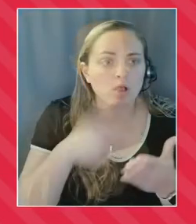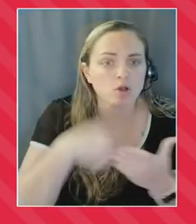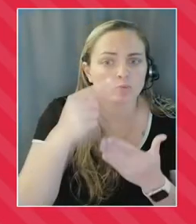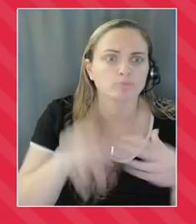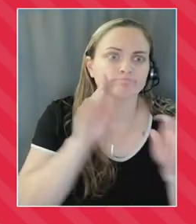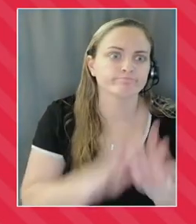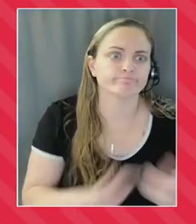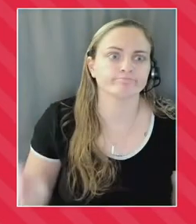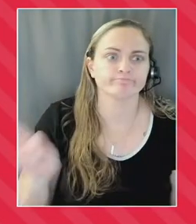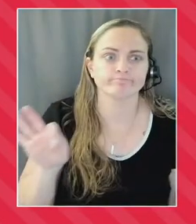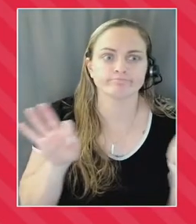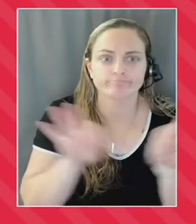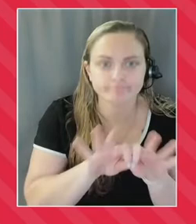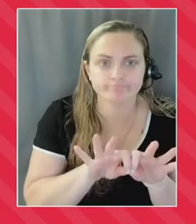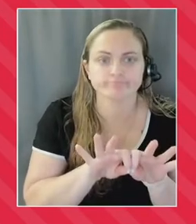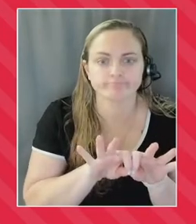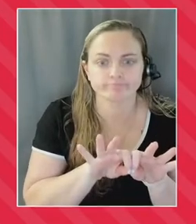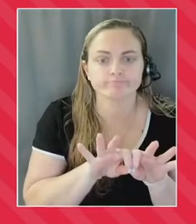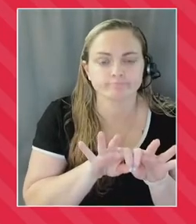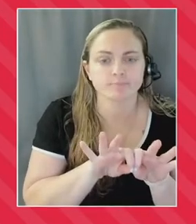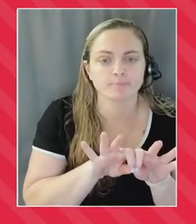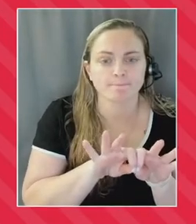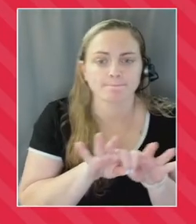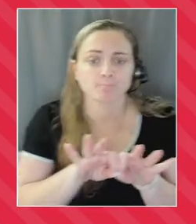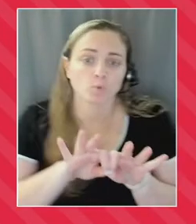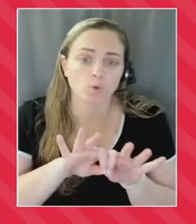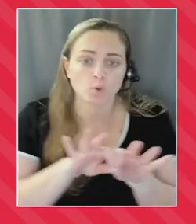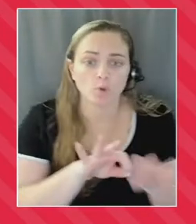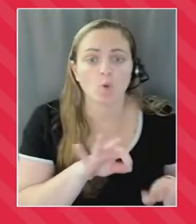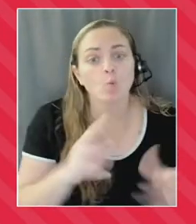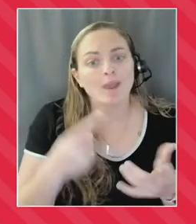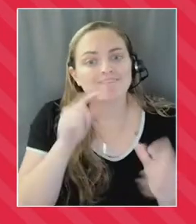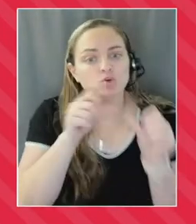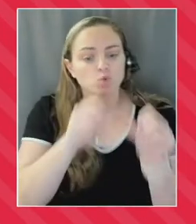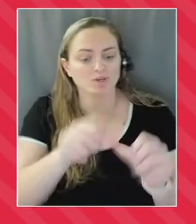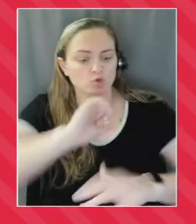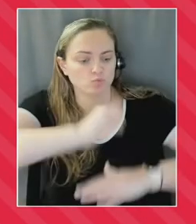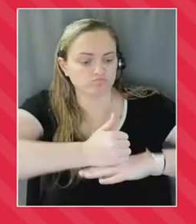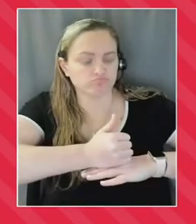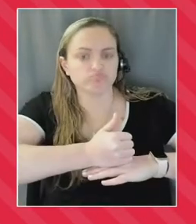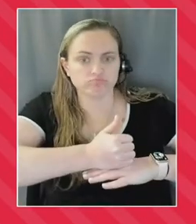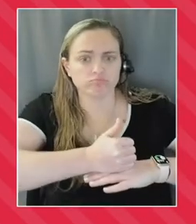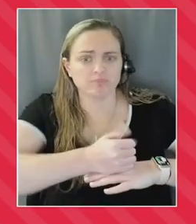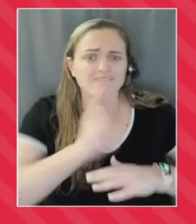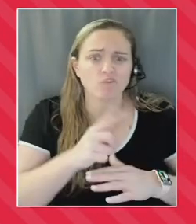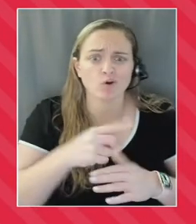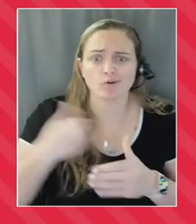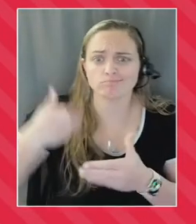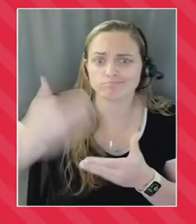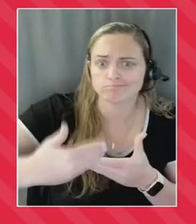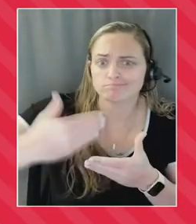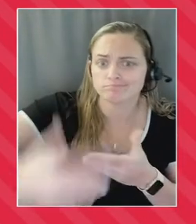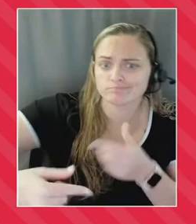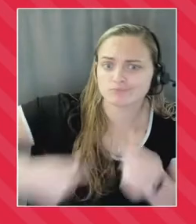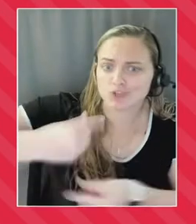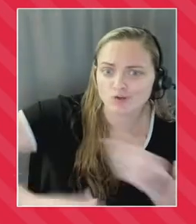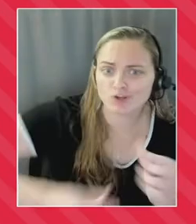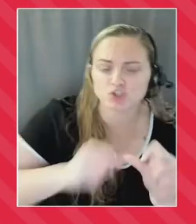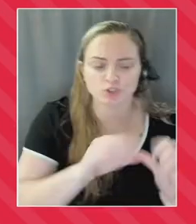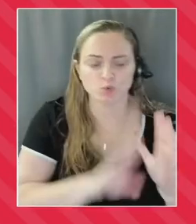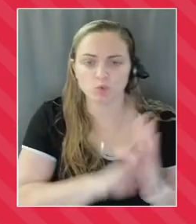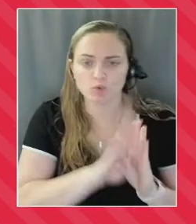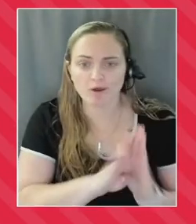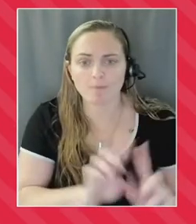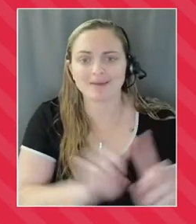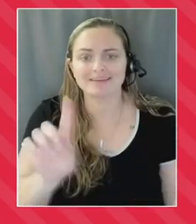important. So we have to continue to lay that foundation so that generations to come just are developing a different